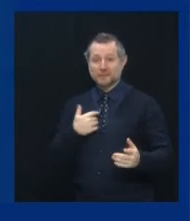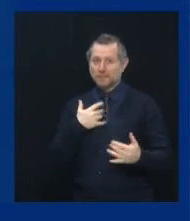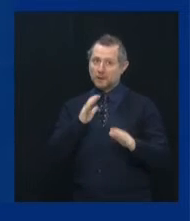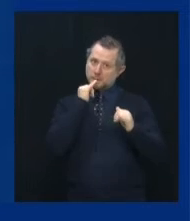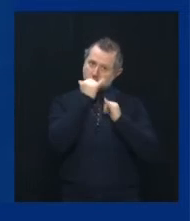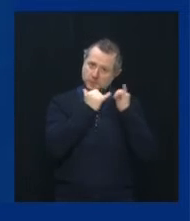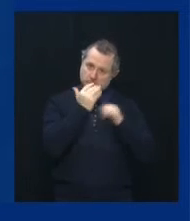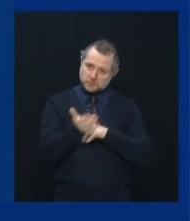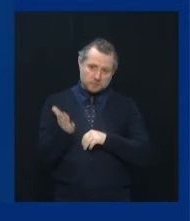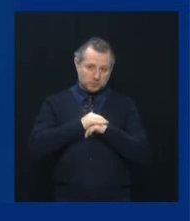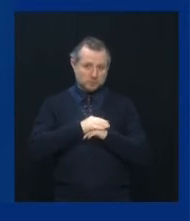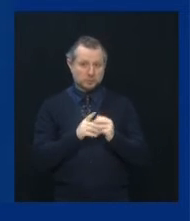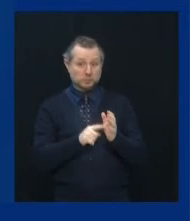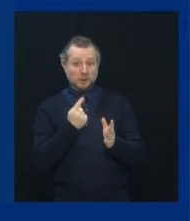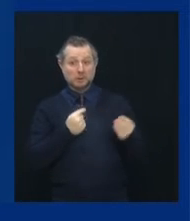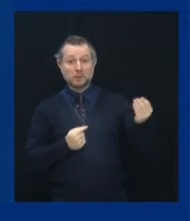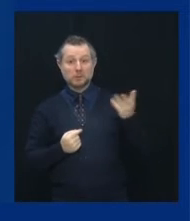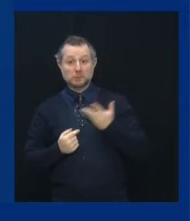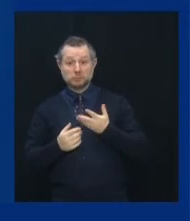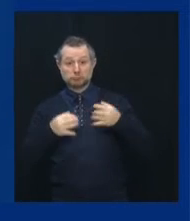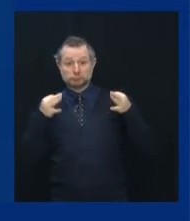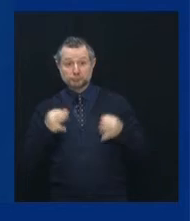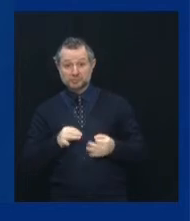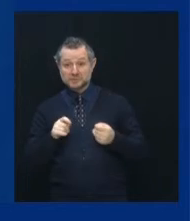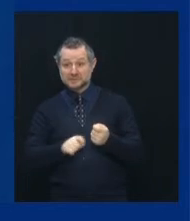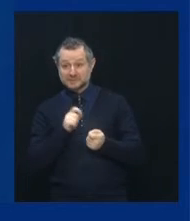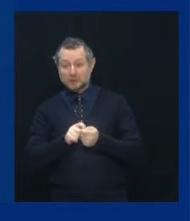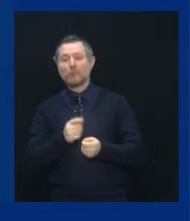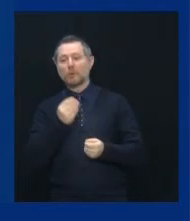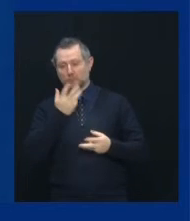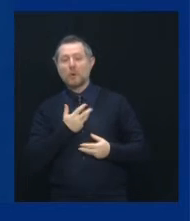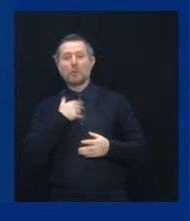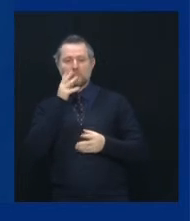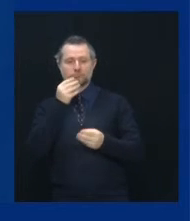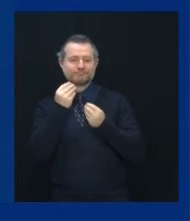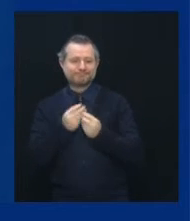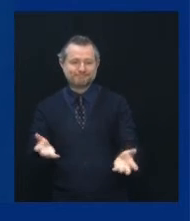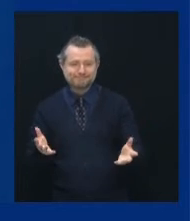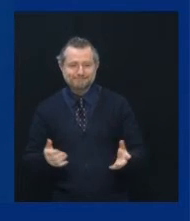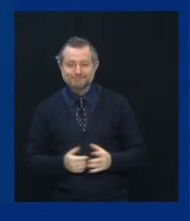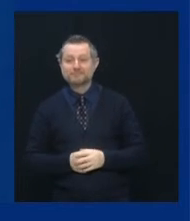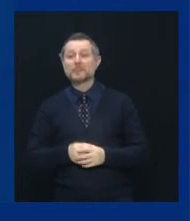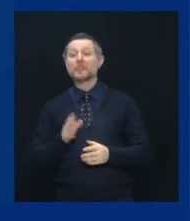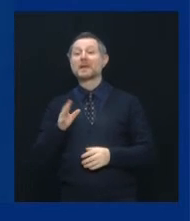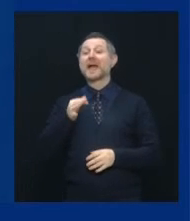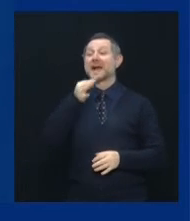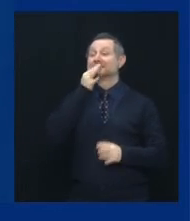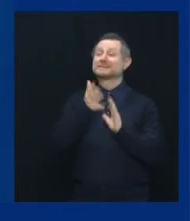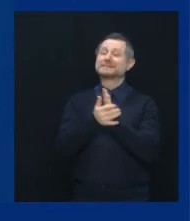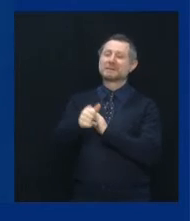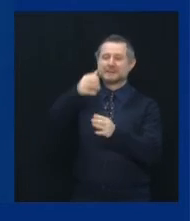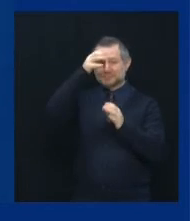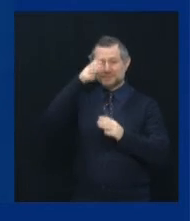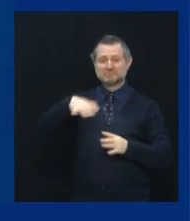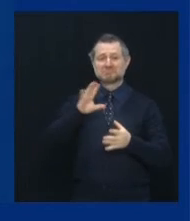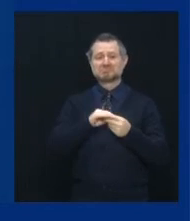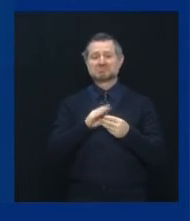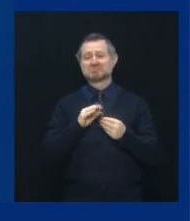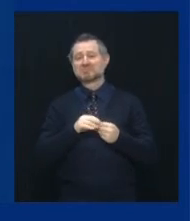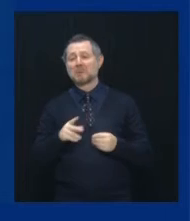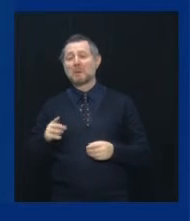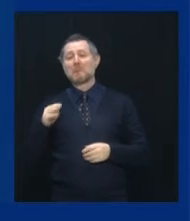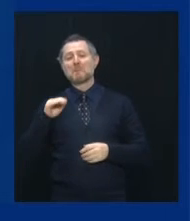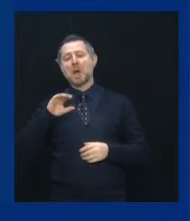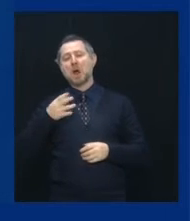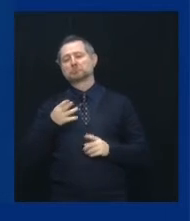have a more definitive answer, I will tell you. The experts are talking about March, April for